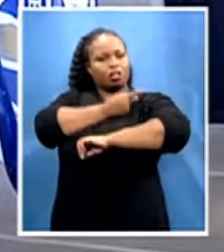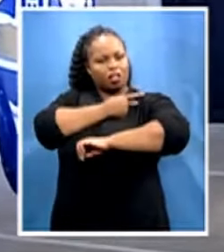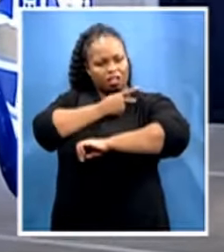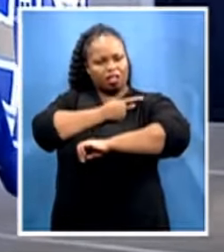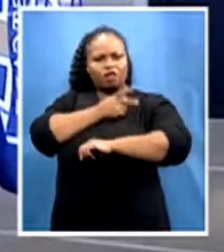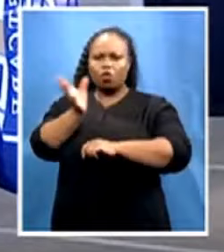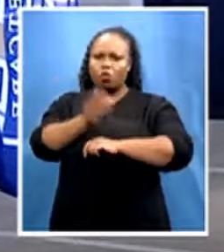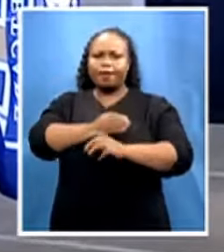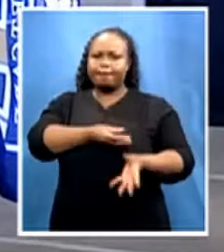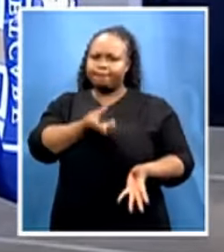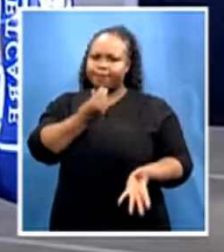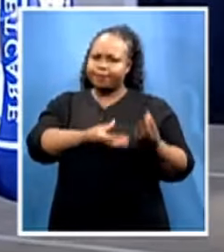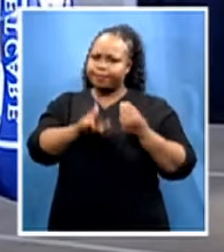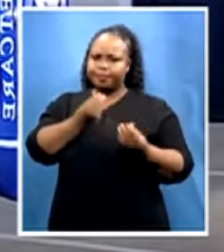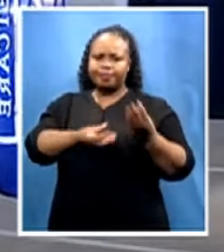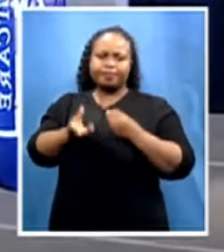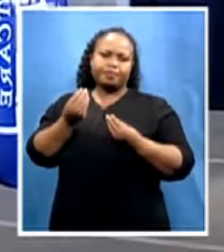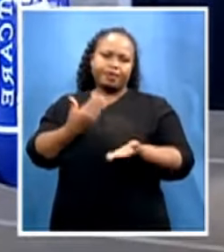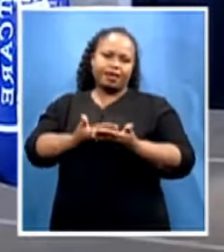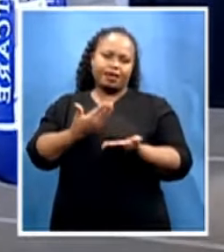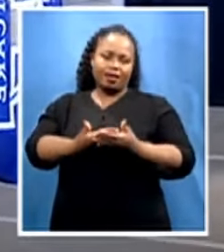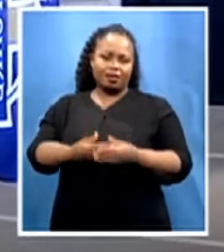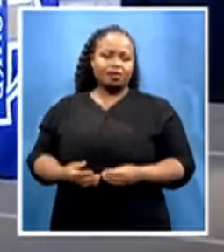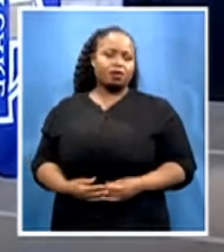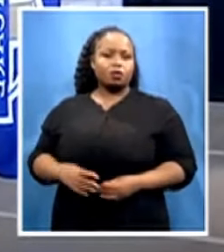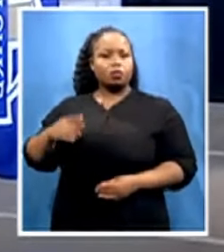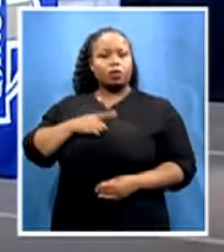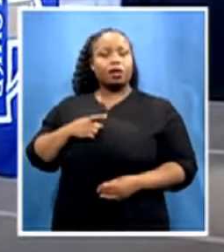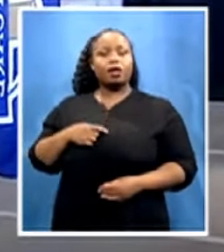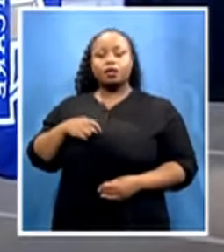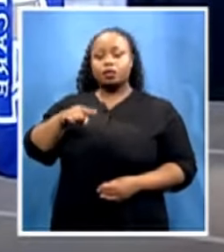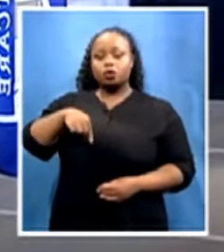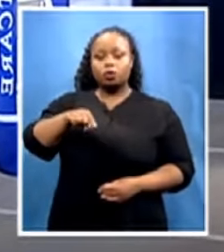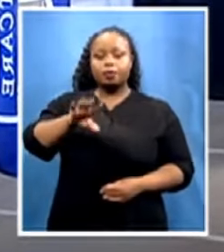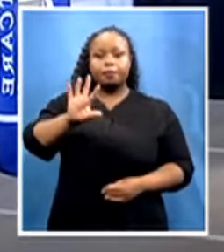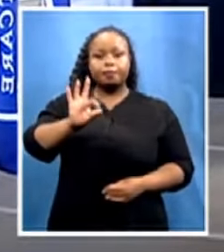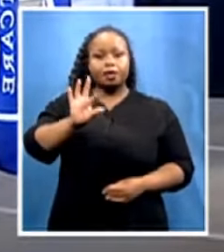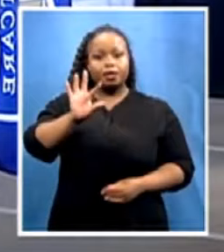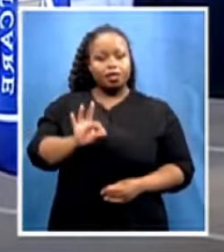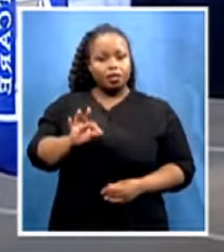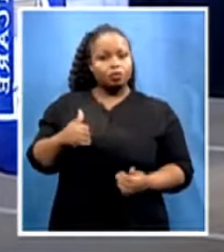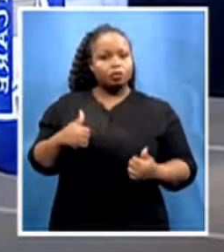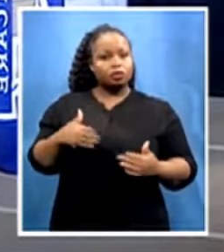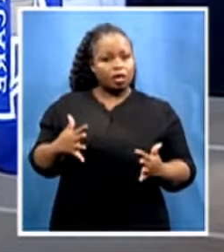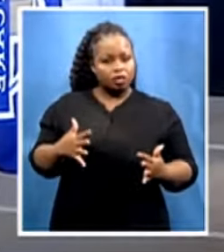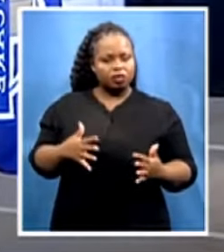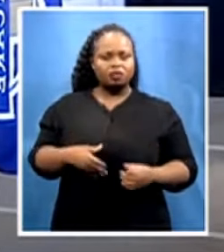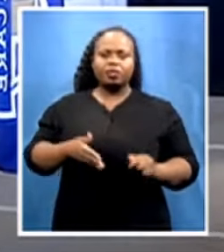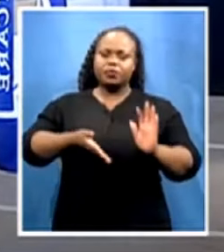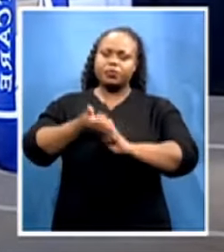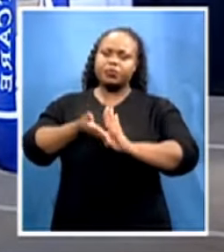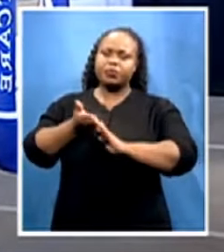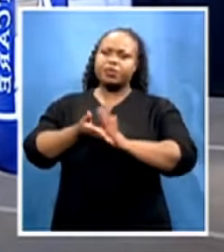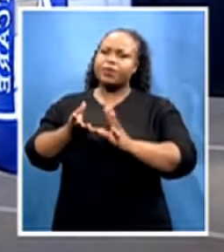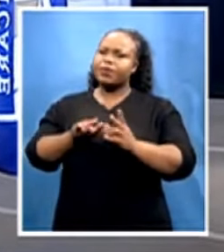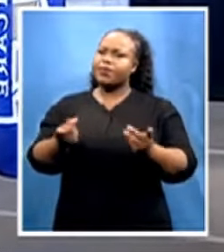once this process starts on Monday, it should run smoothly. We should actually not be seeing what we saw